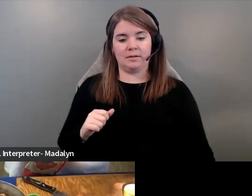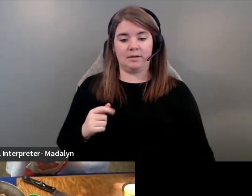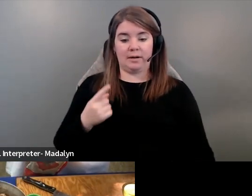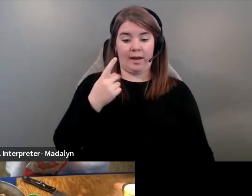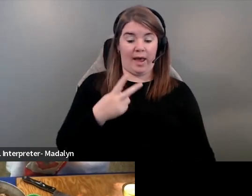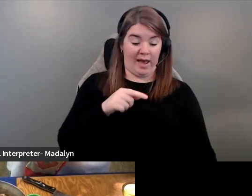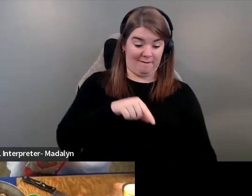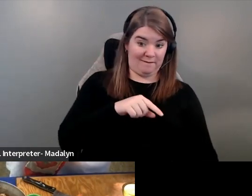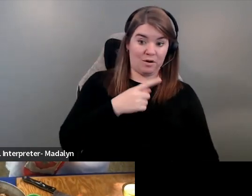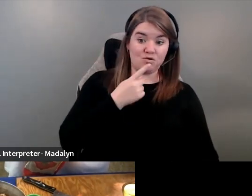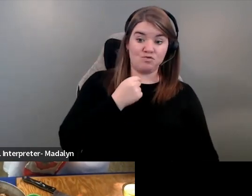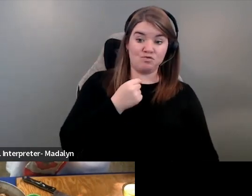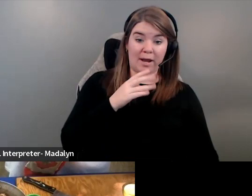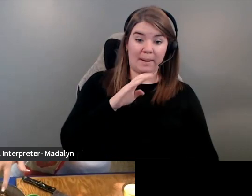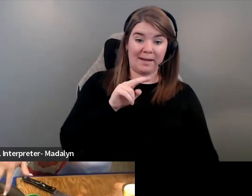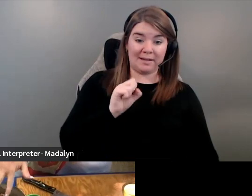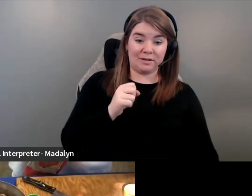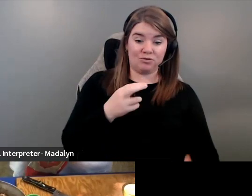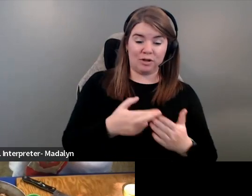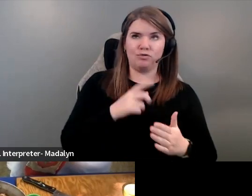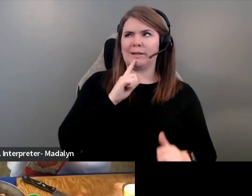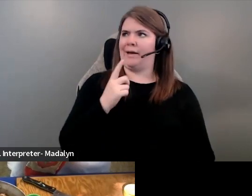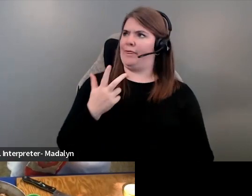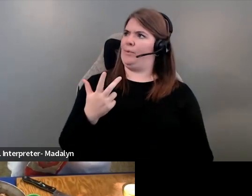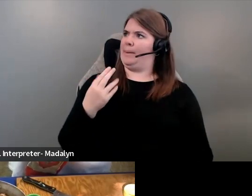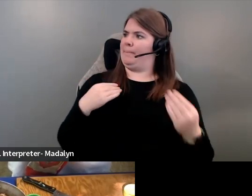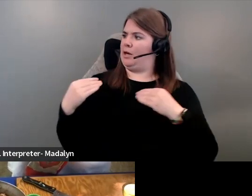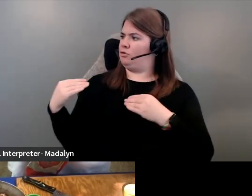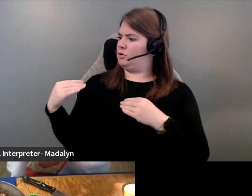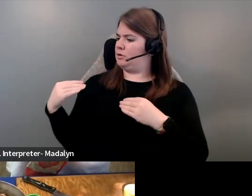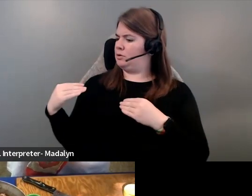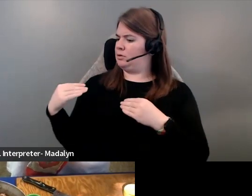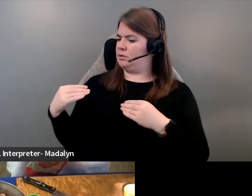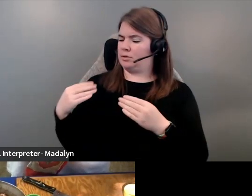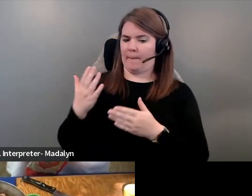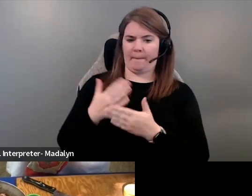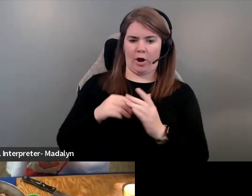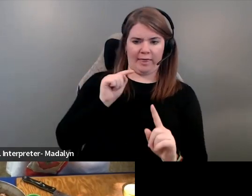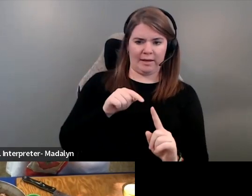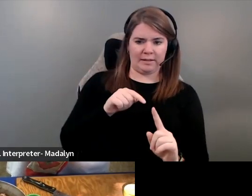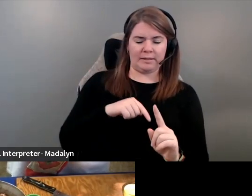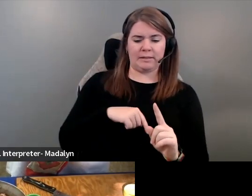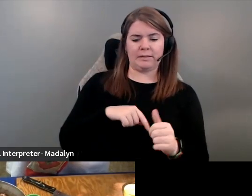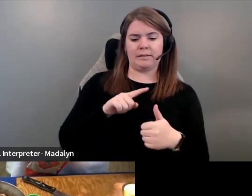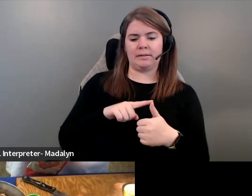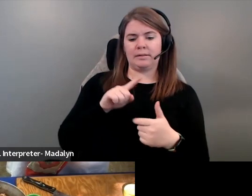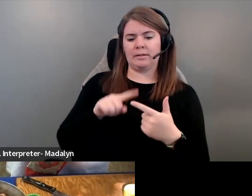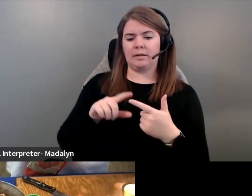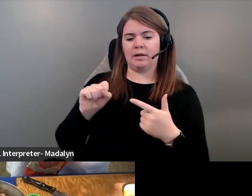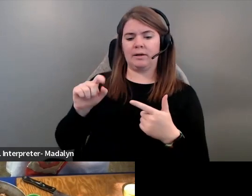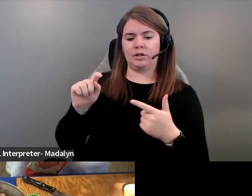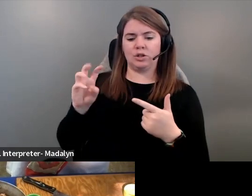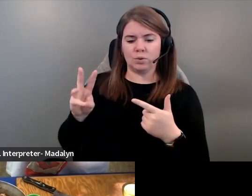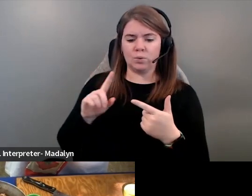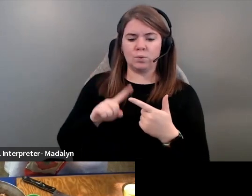our red beans and rice. Well, I guess 3 meals. Half went into this, part went into the I'm going to add it to the stew, and then